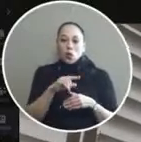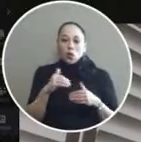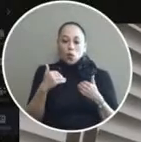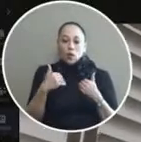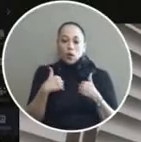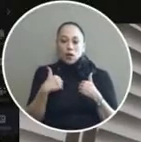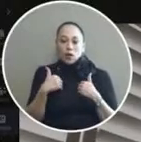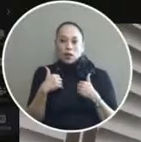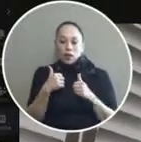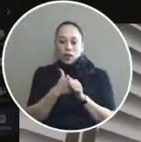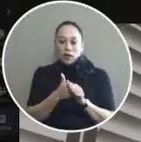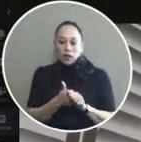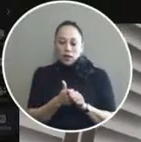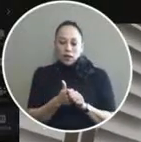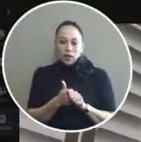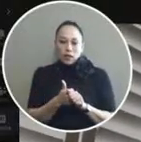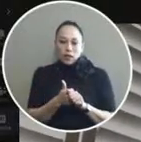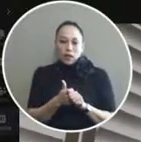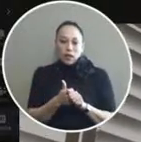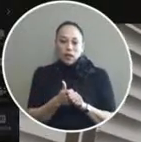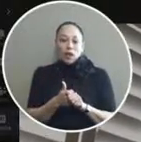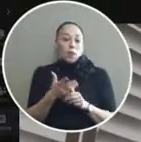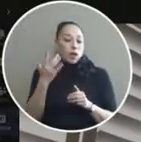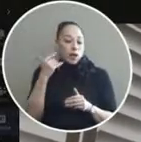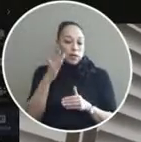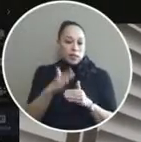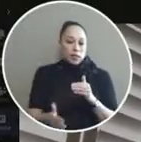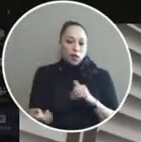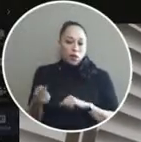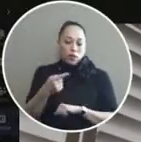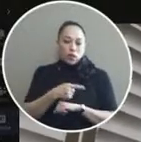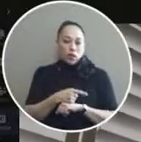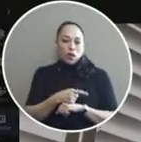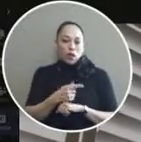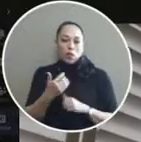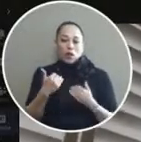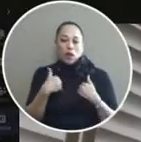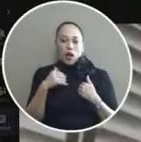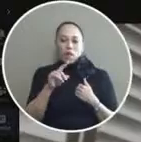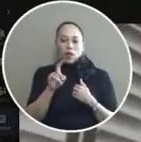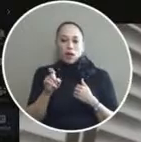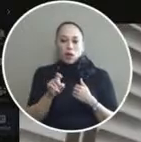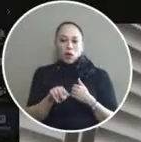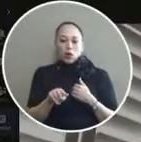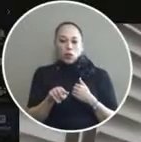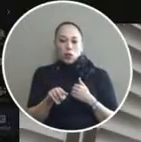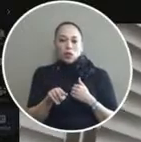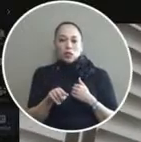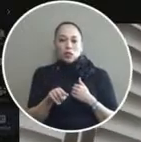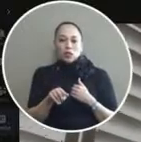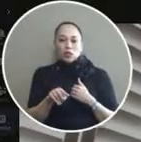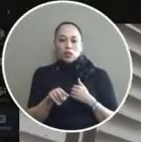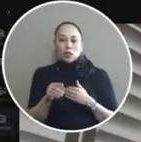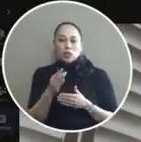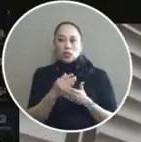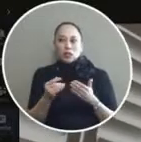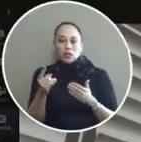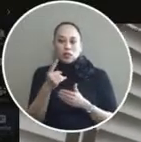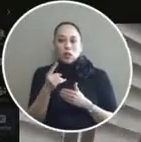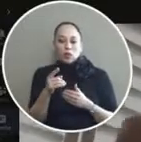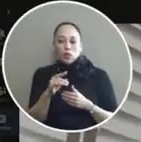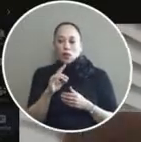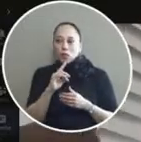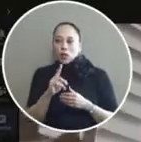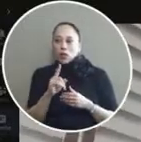lean on that. Because at the very end of the day, when we get questioned either by you, the community, or if someone actually